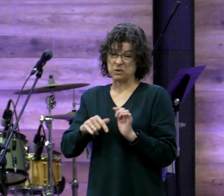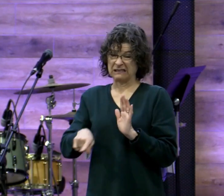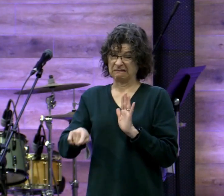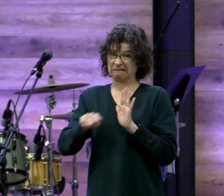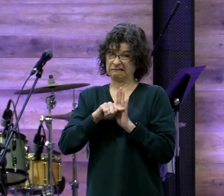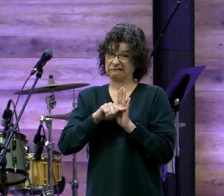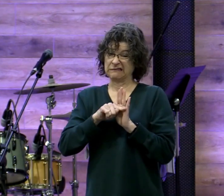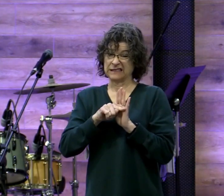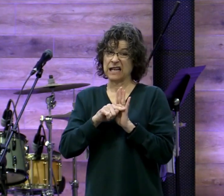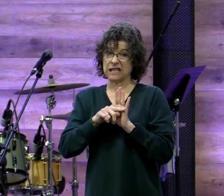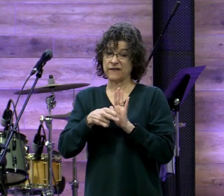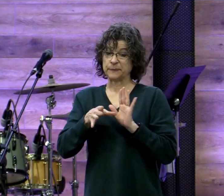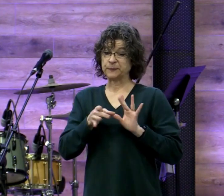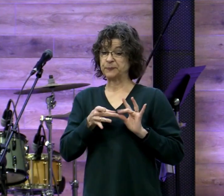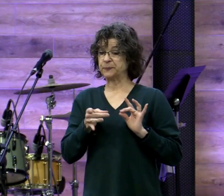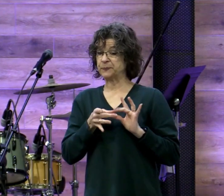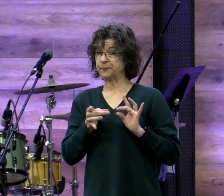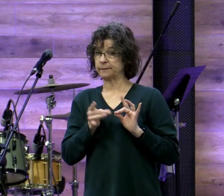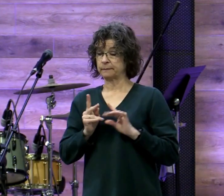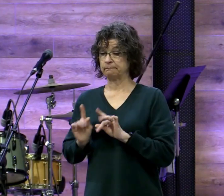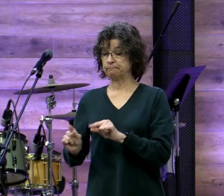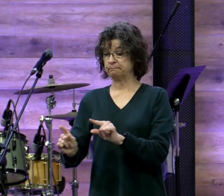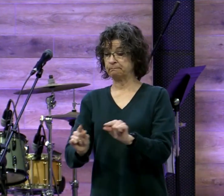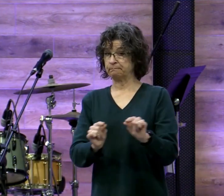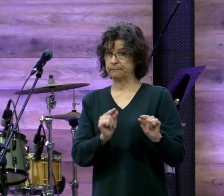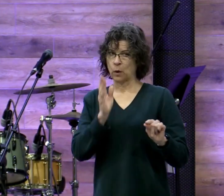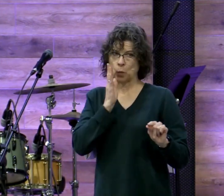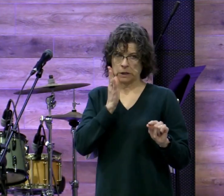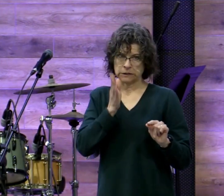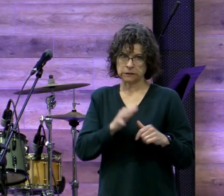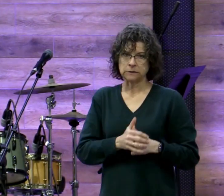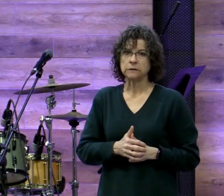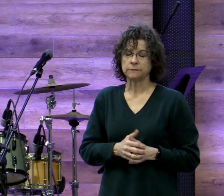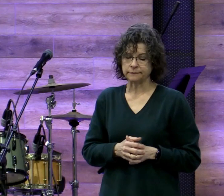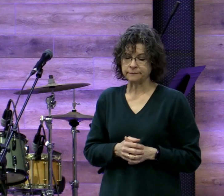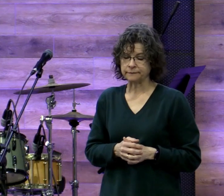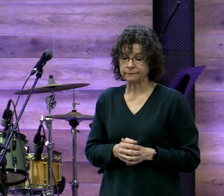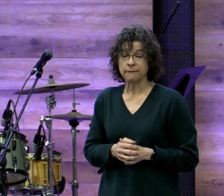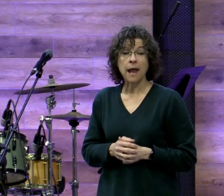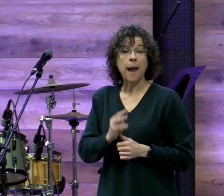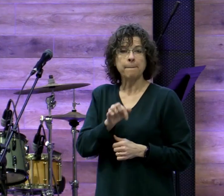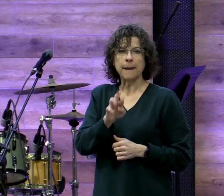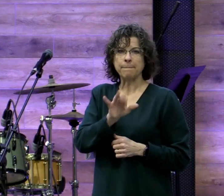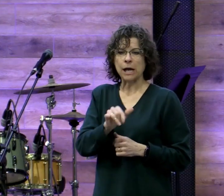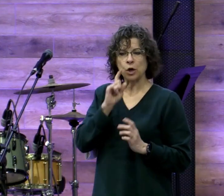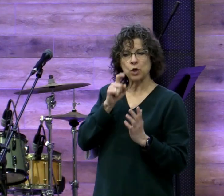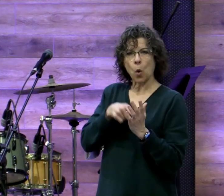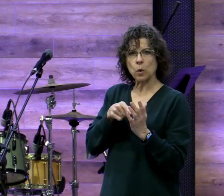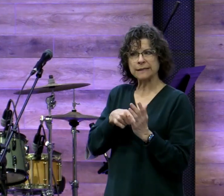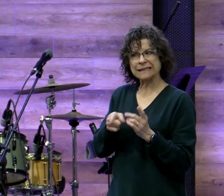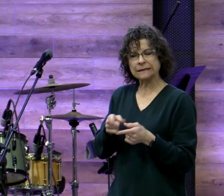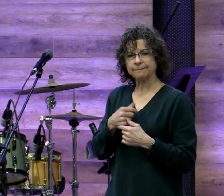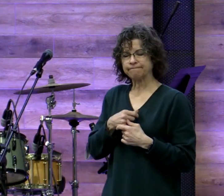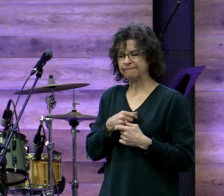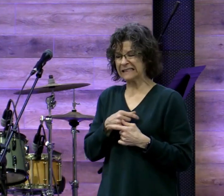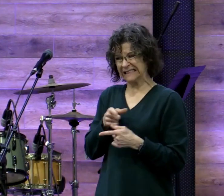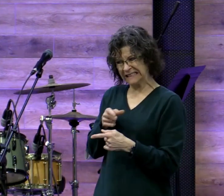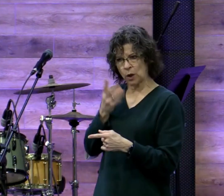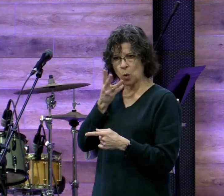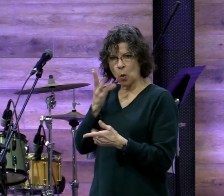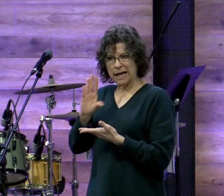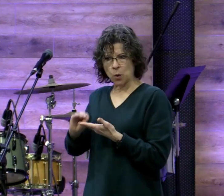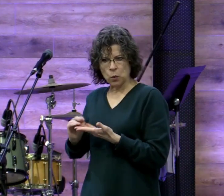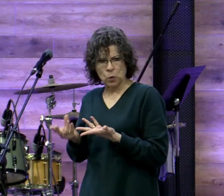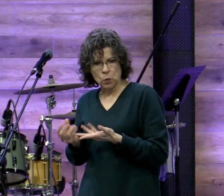the rest of their lives. And so Mary, noticing this, goes up to Jesus and says, "They have